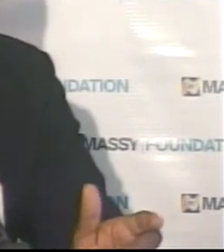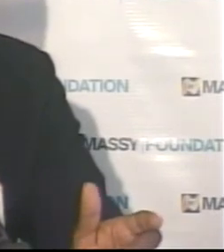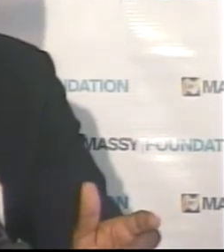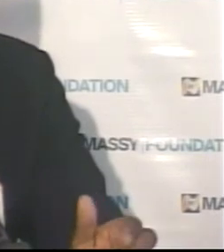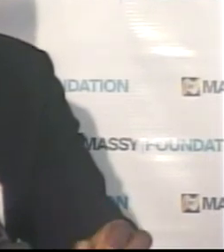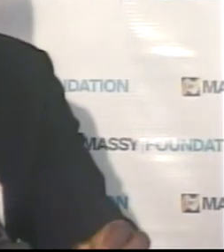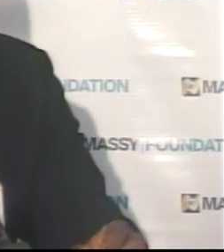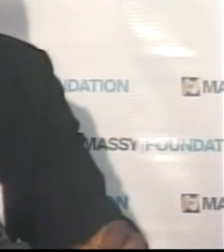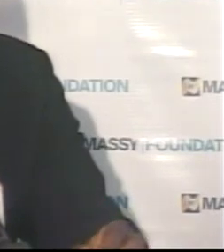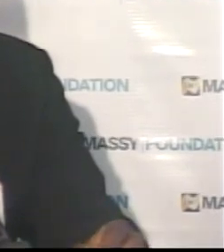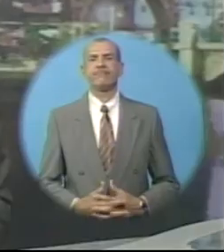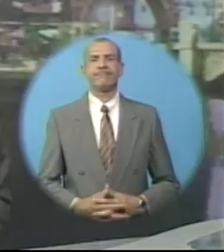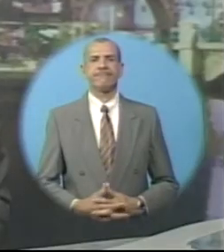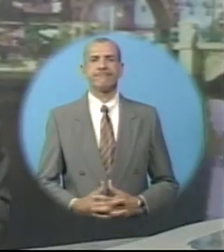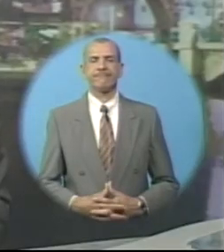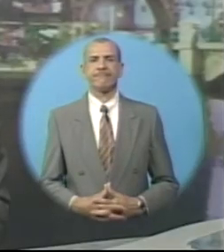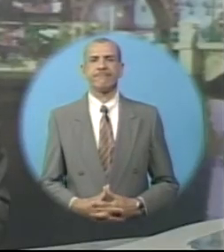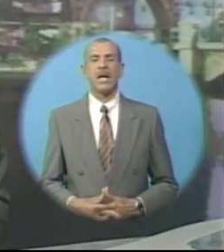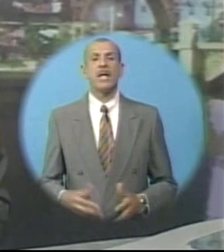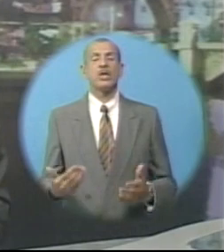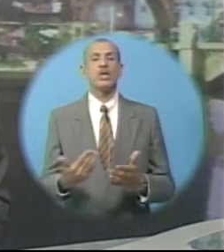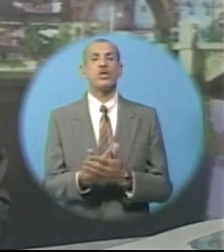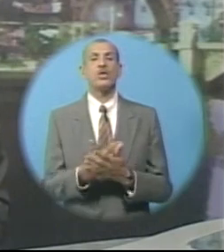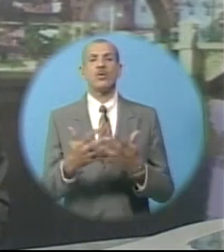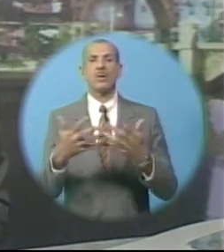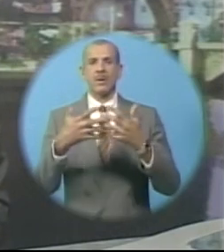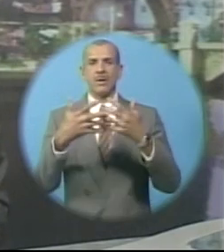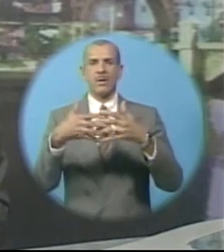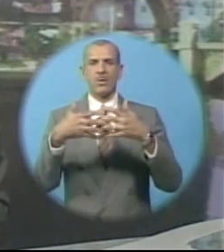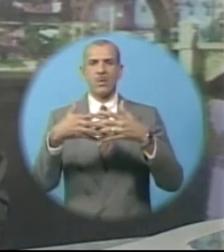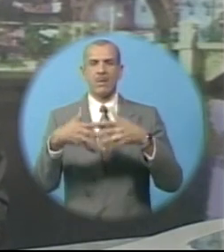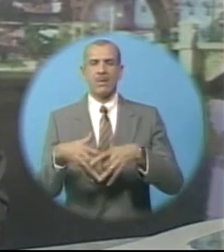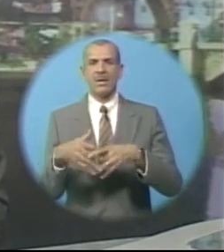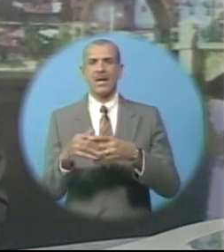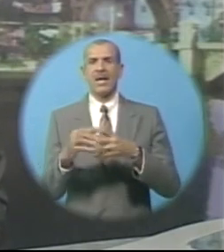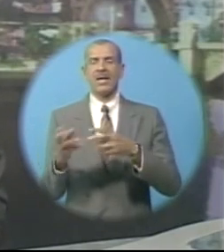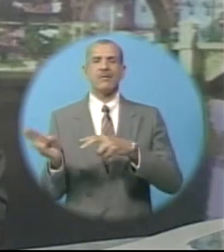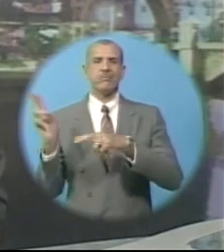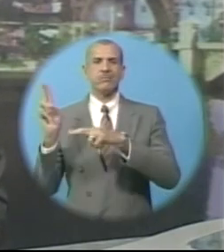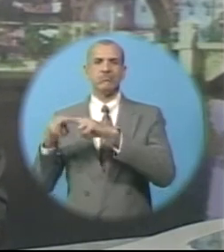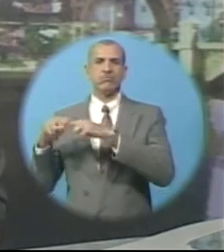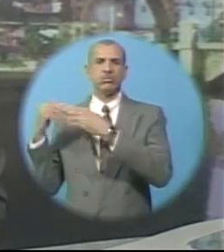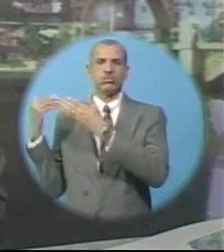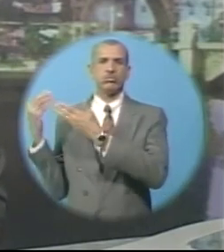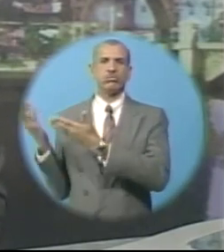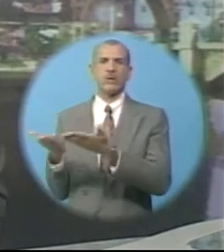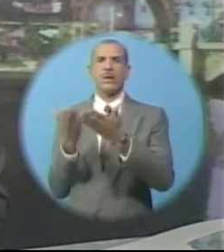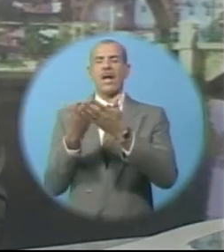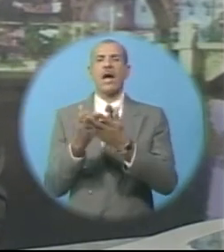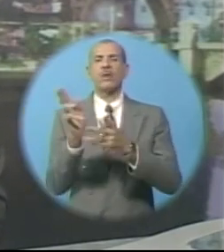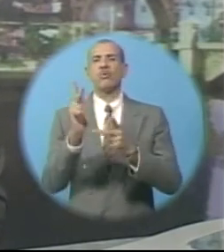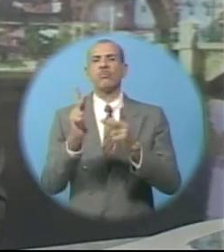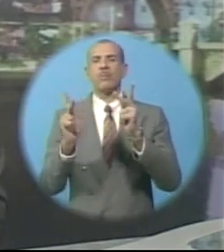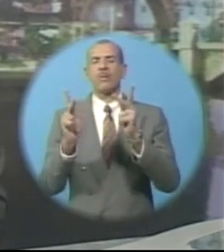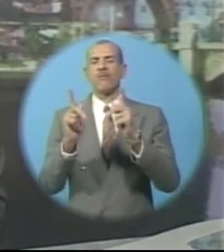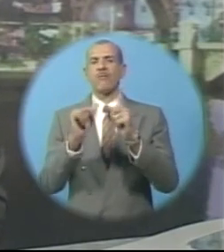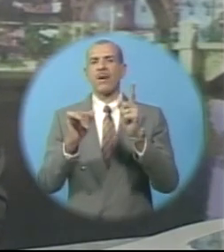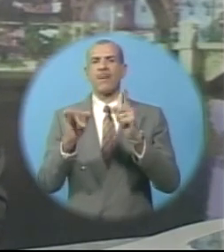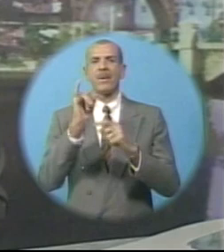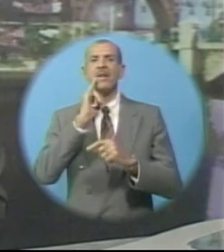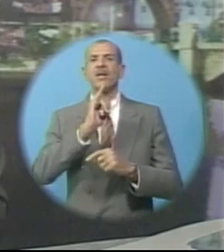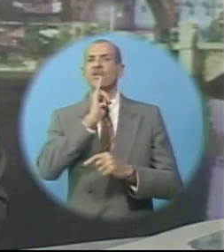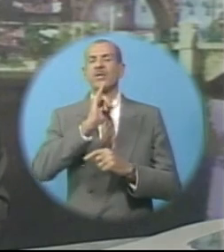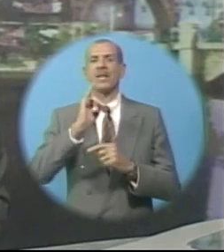care. The new equipment is already in transit and 2 specialists from Israel are expected in